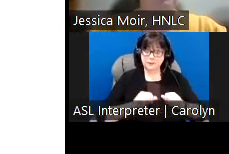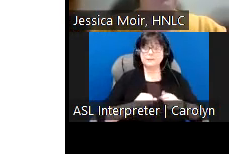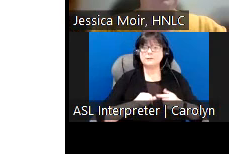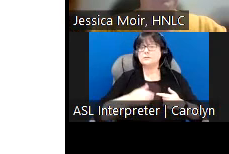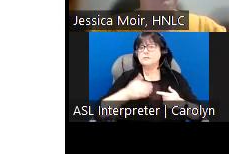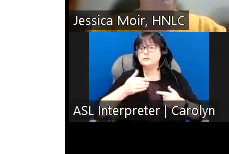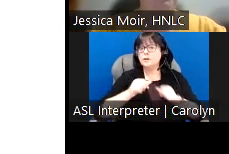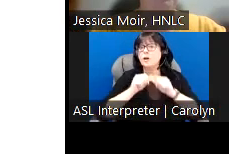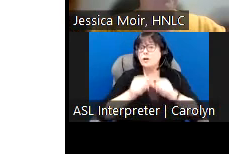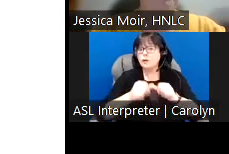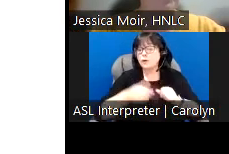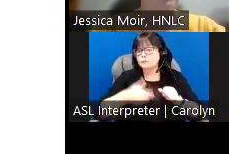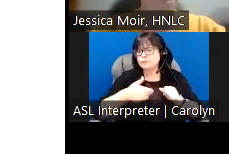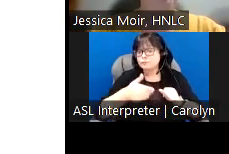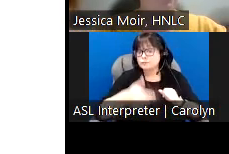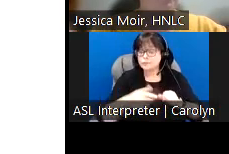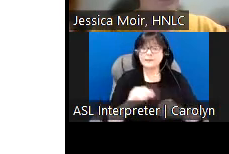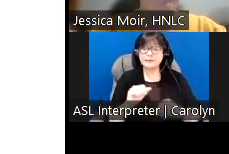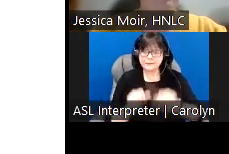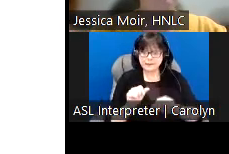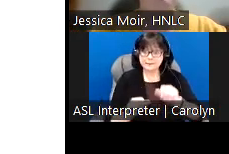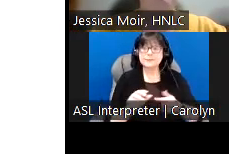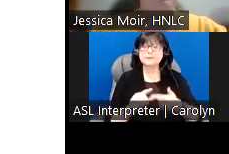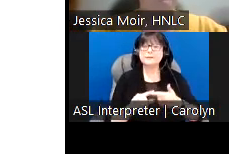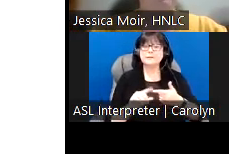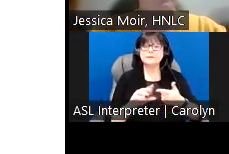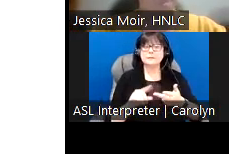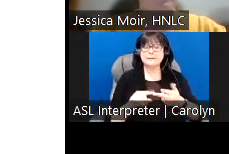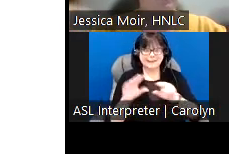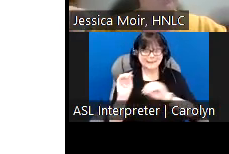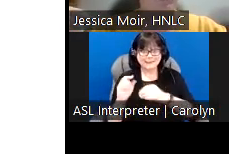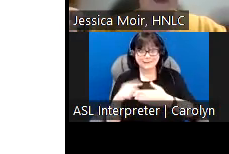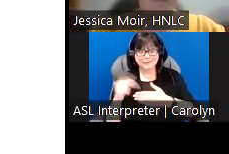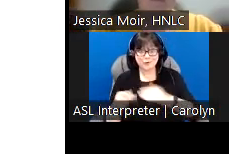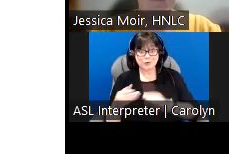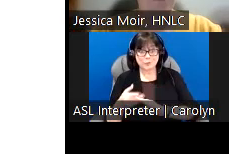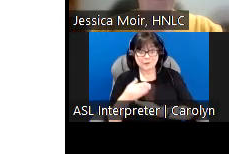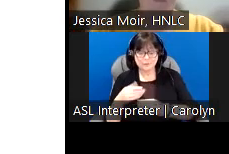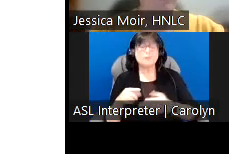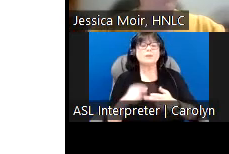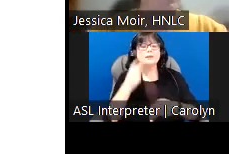they're looking to exit our program to show progress along the goal path.